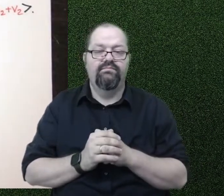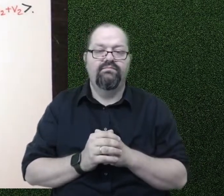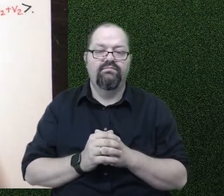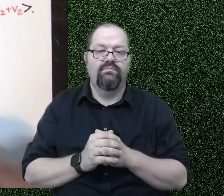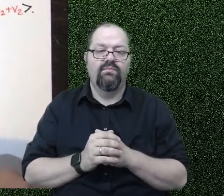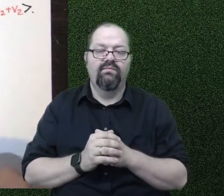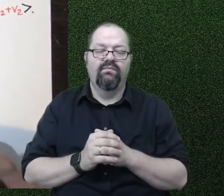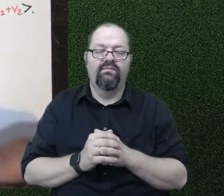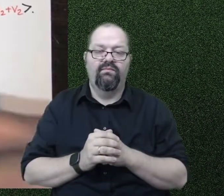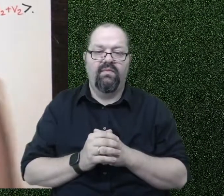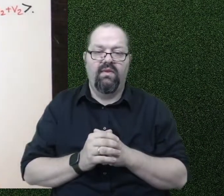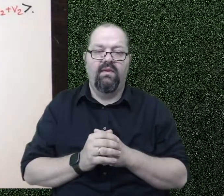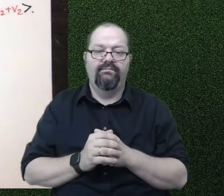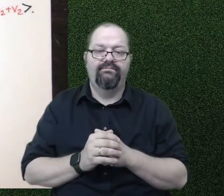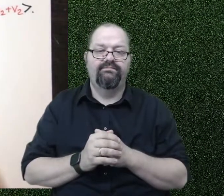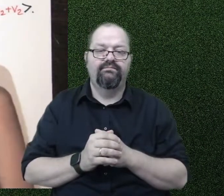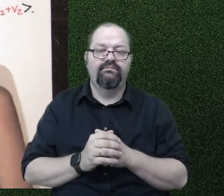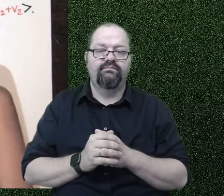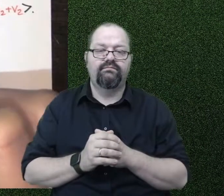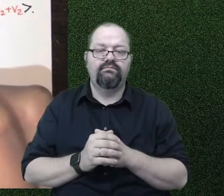I get a new vector U plus V.